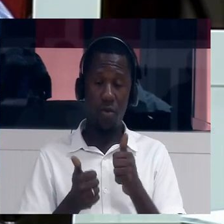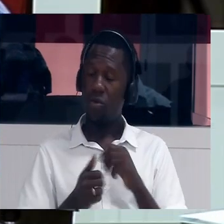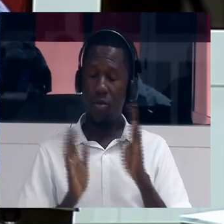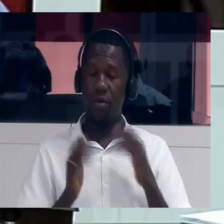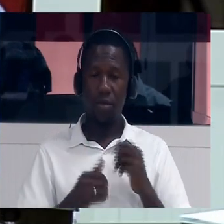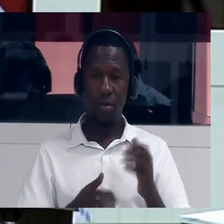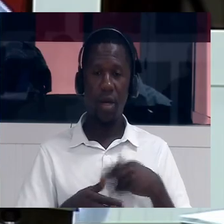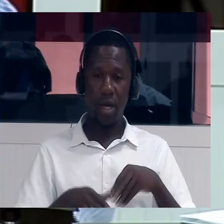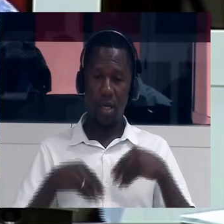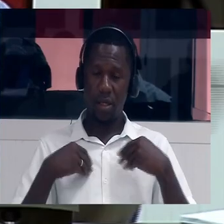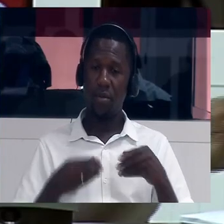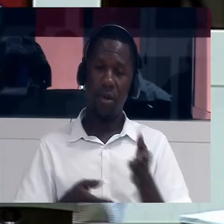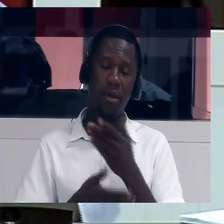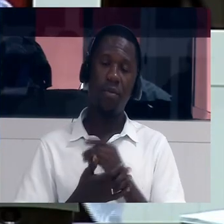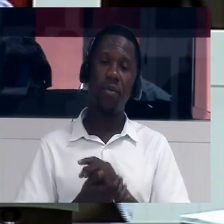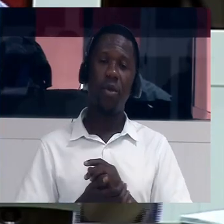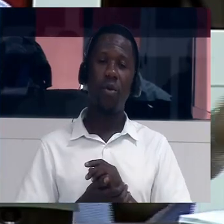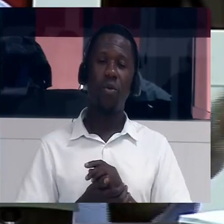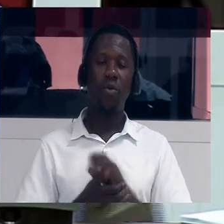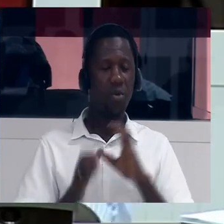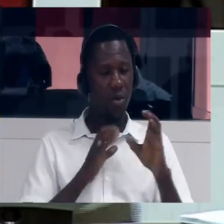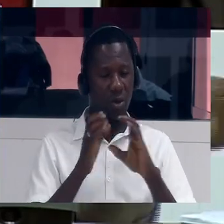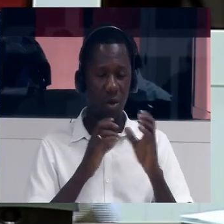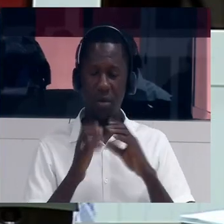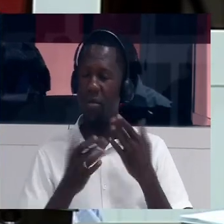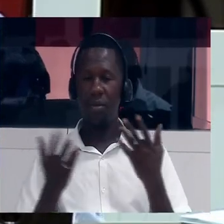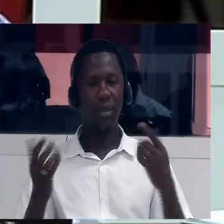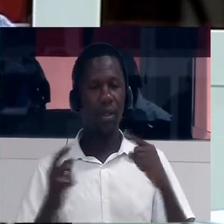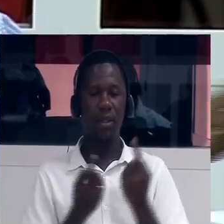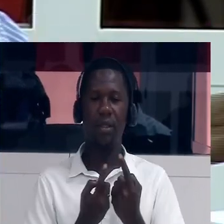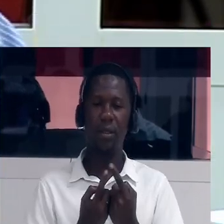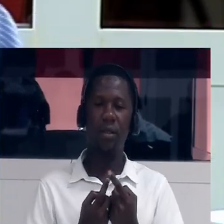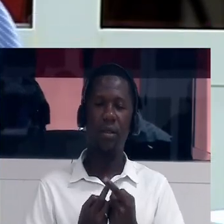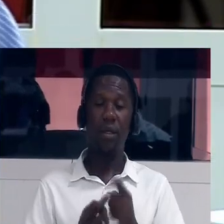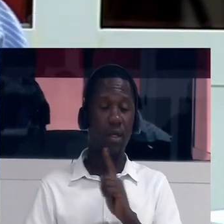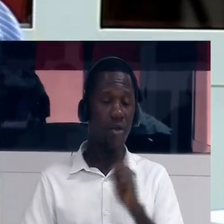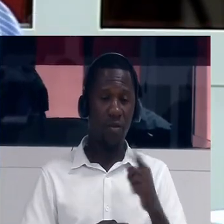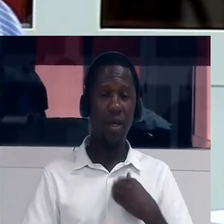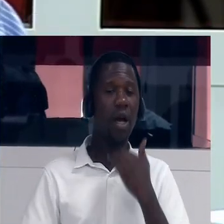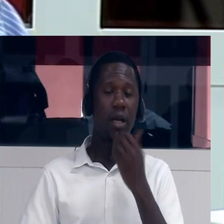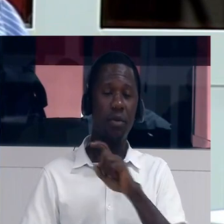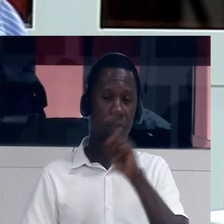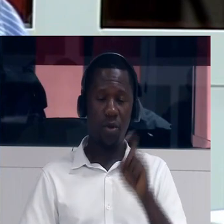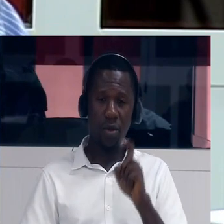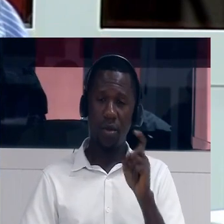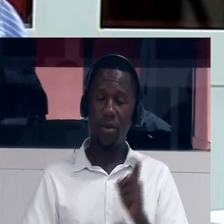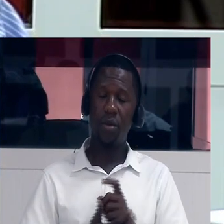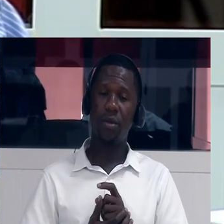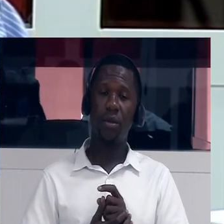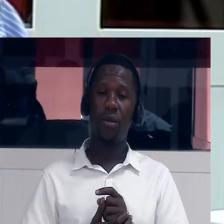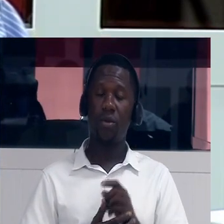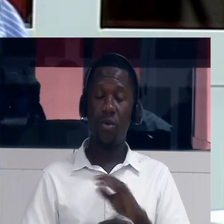hindrance. And we chatted over so many things, chatted, and each of them asked me questions. And to